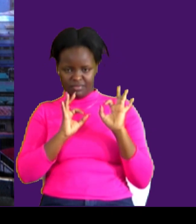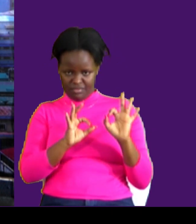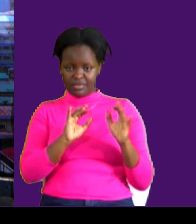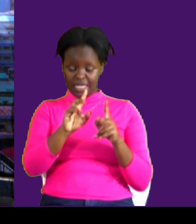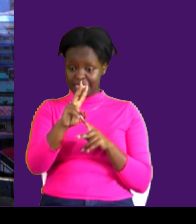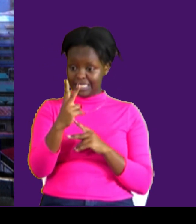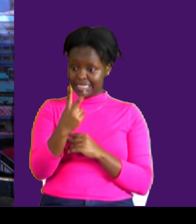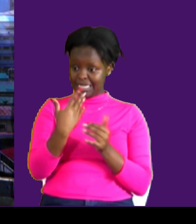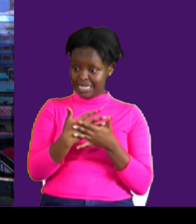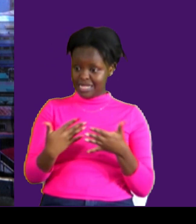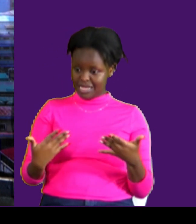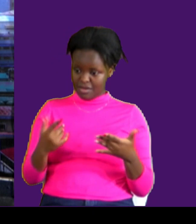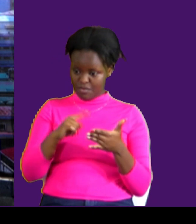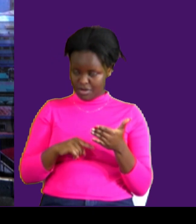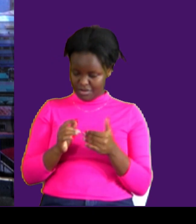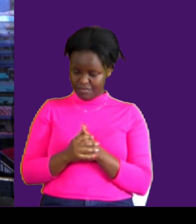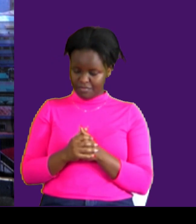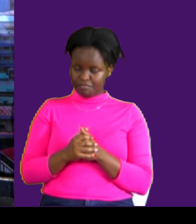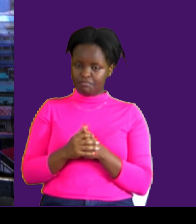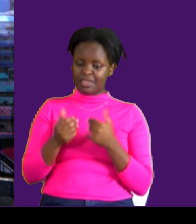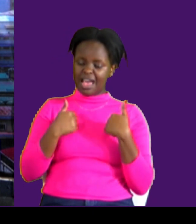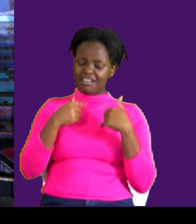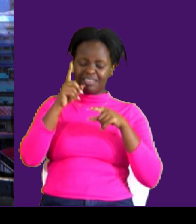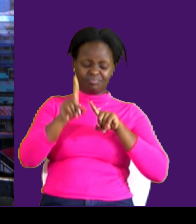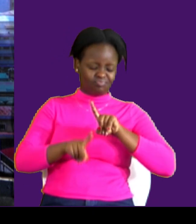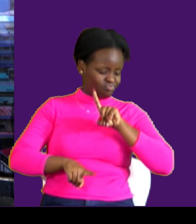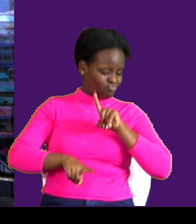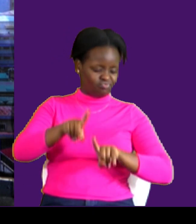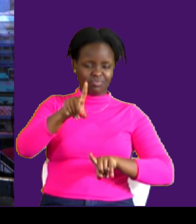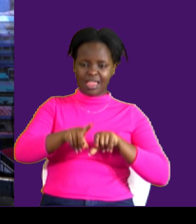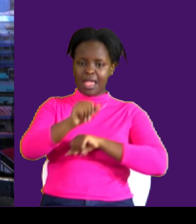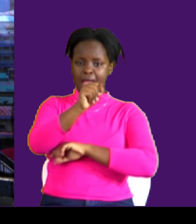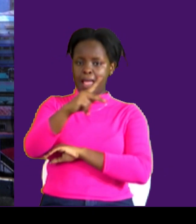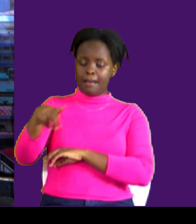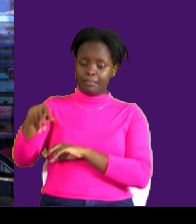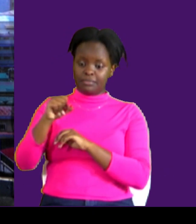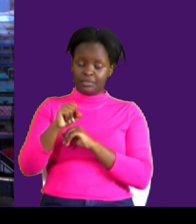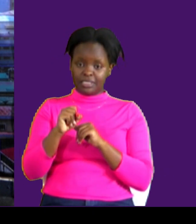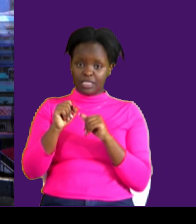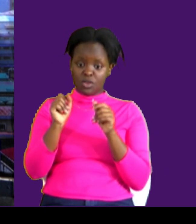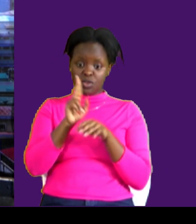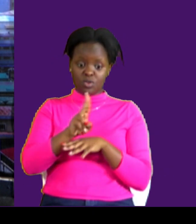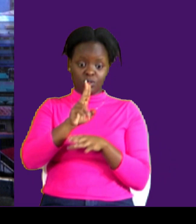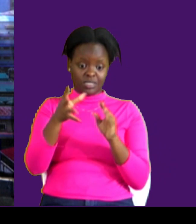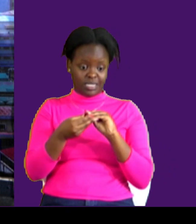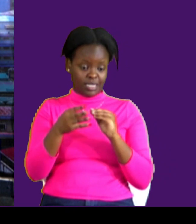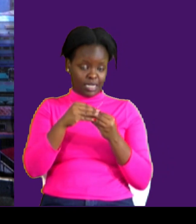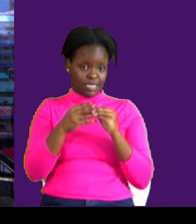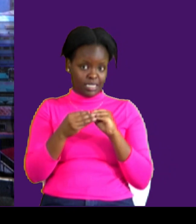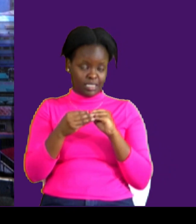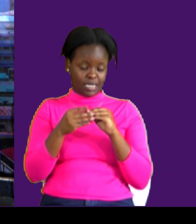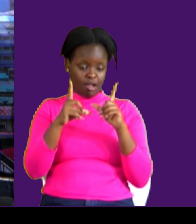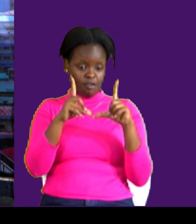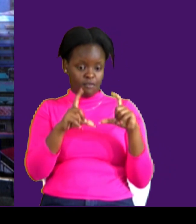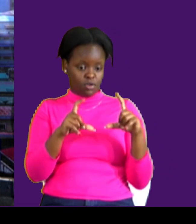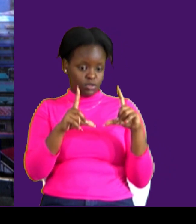is there are a variety of apps that are used in creating